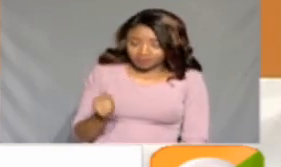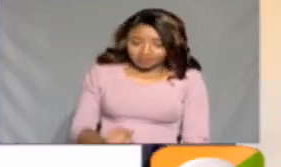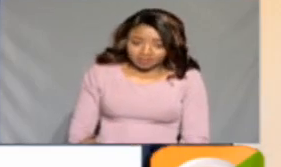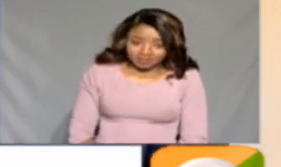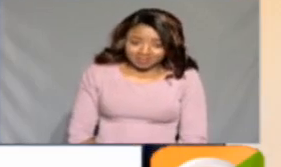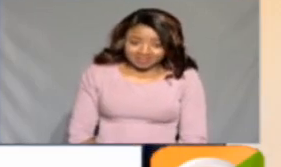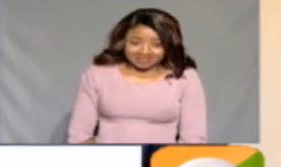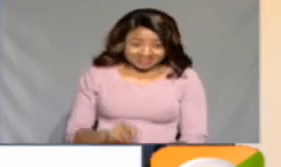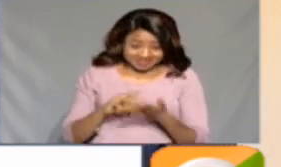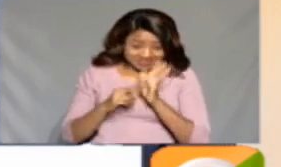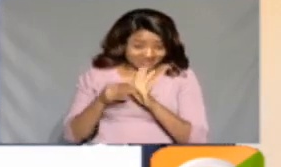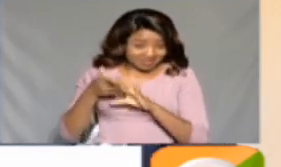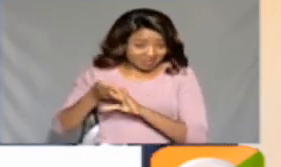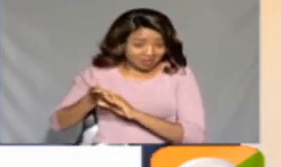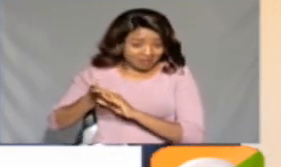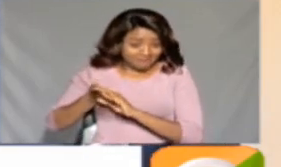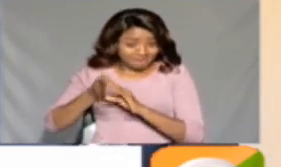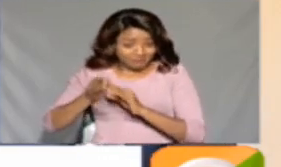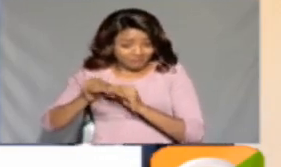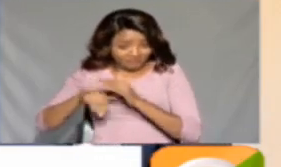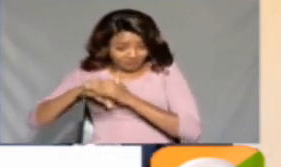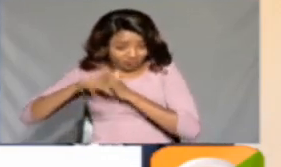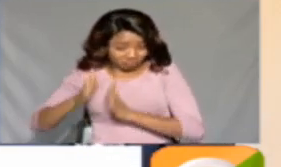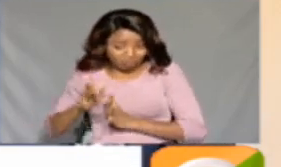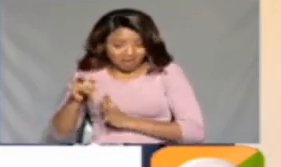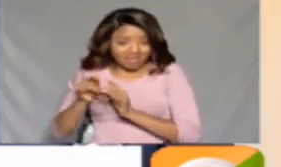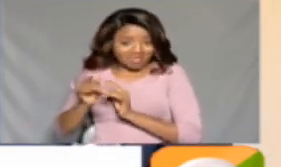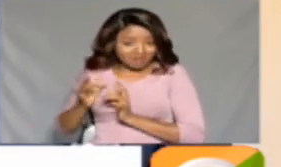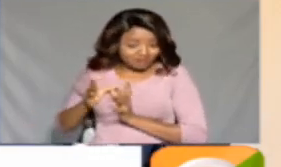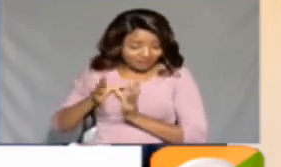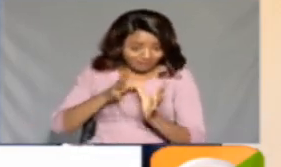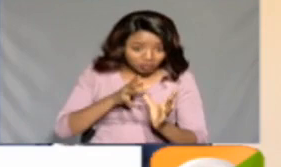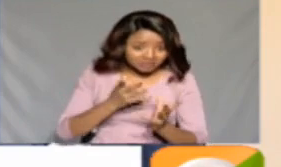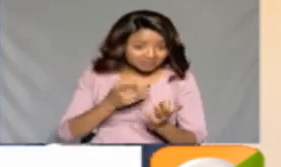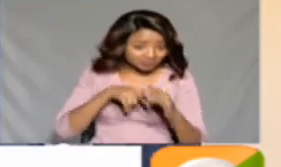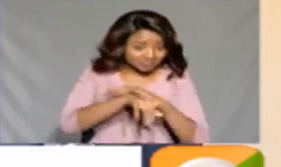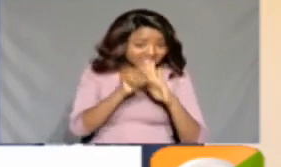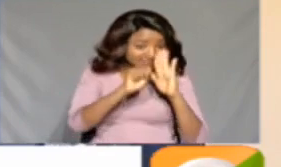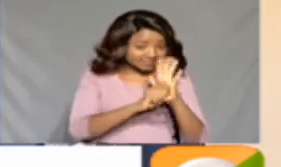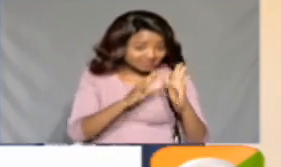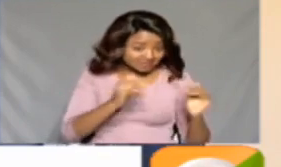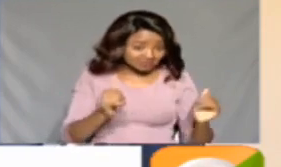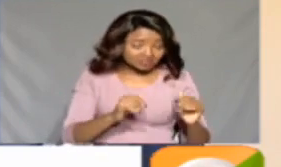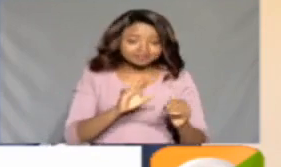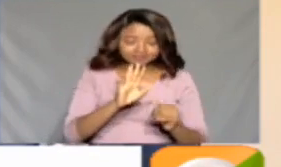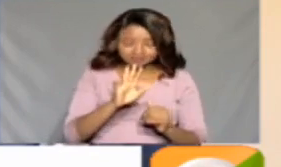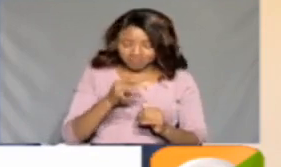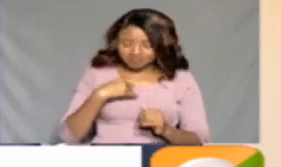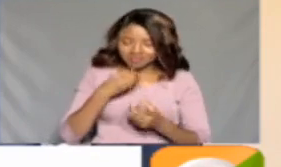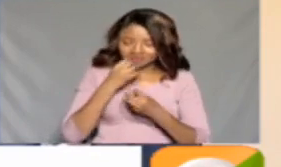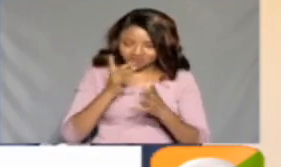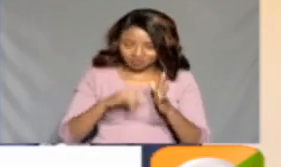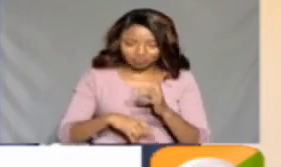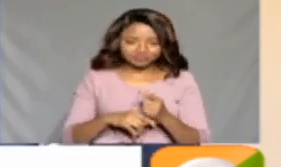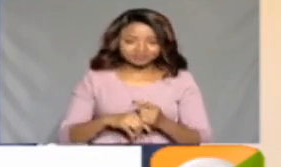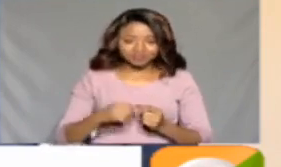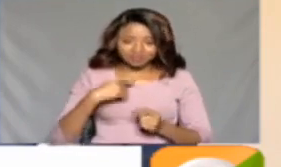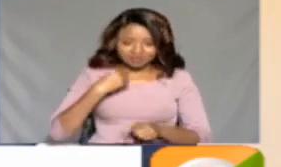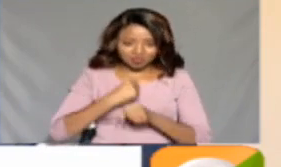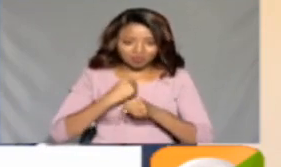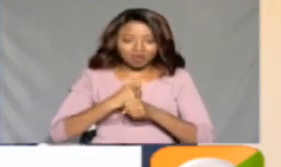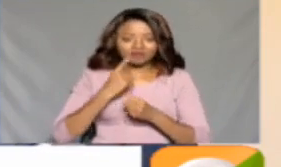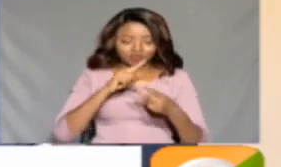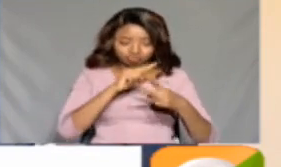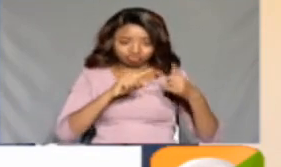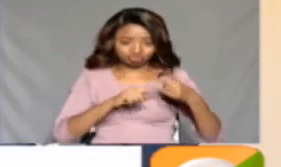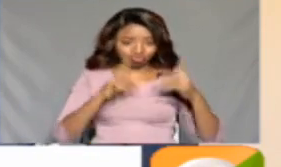sneaked into State House, I want to tell you that I've served two presidents, President Mwai Kibaki and President Uhuru Kenyatta at this particular moment and time. If I had a